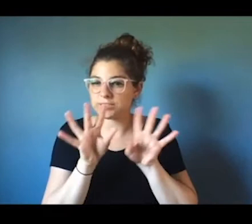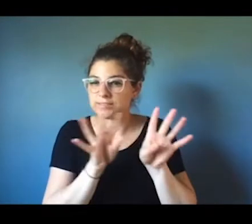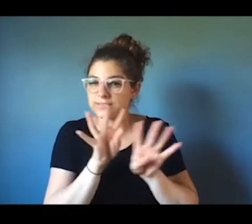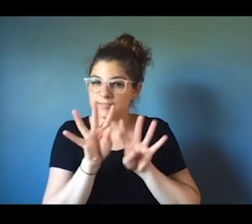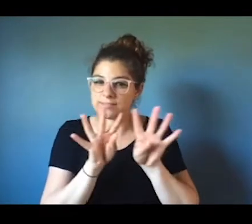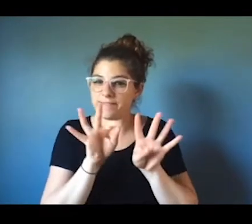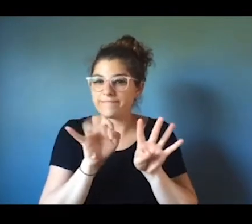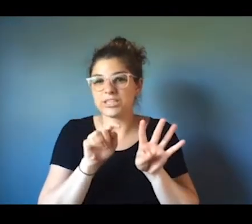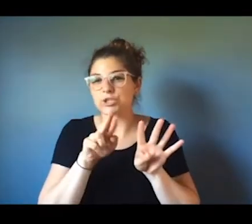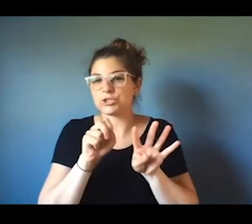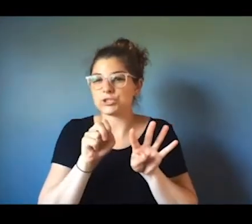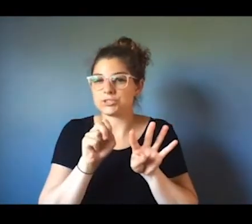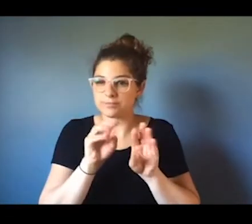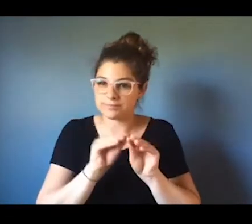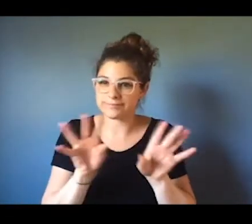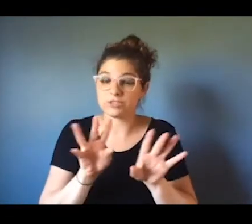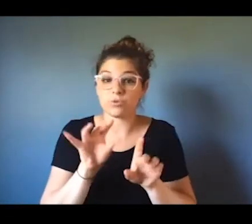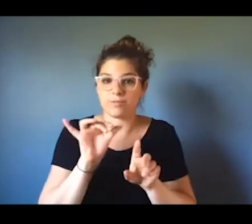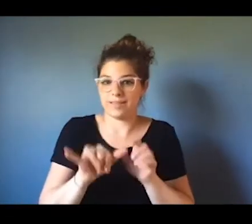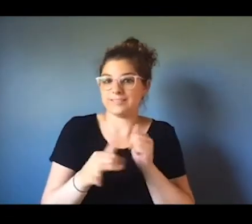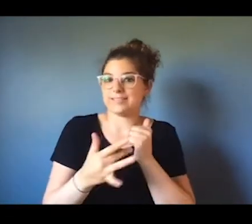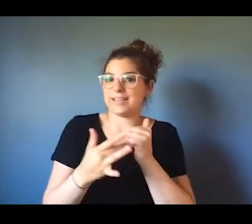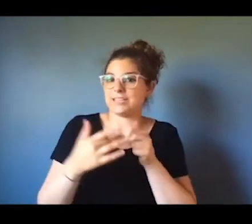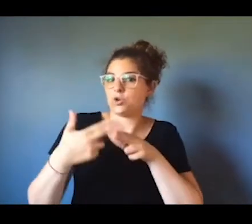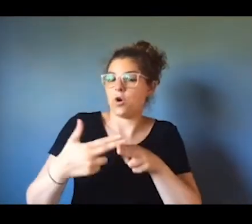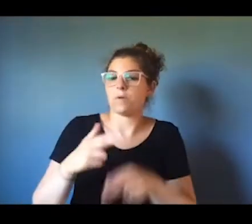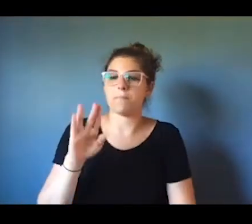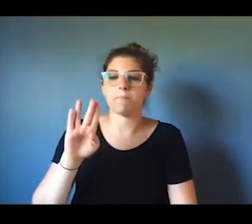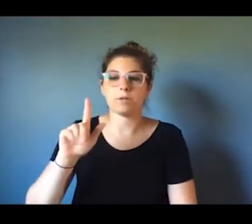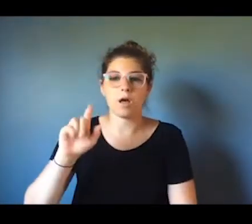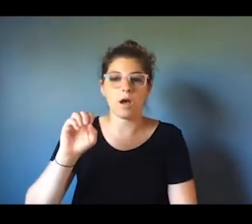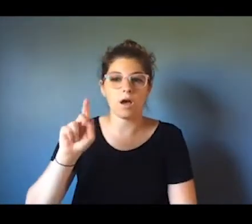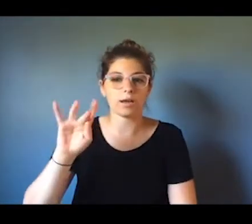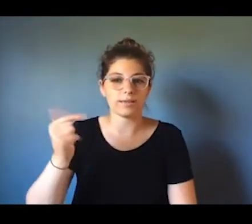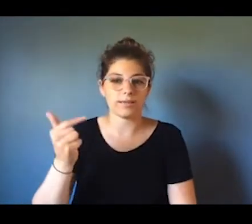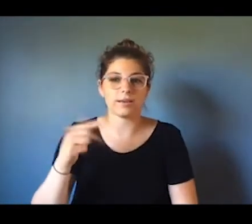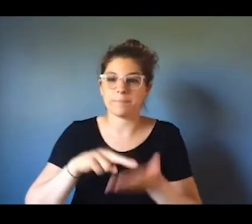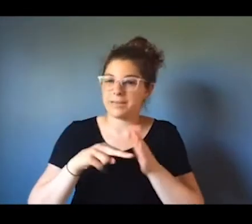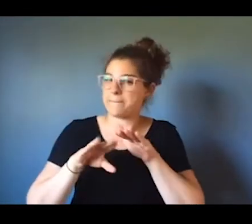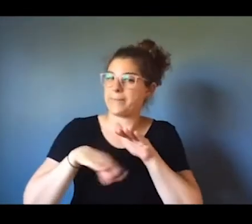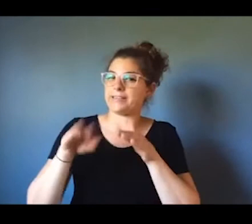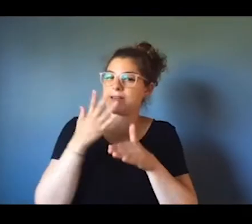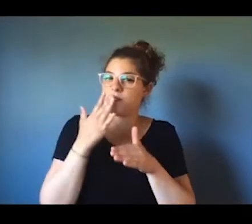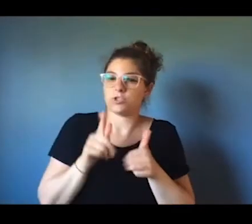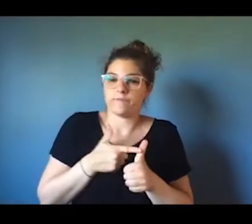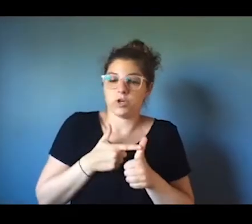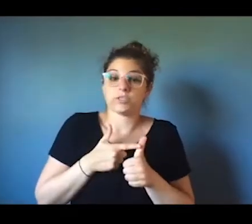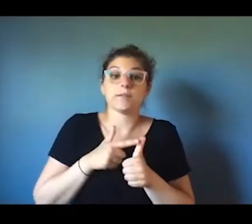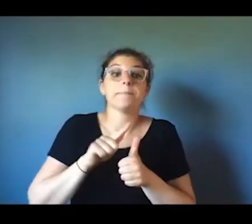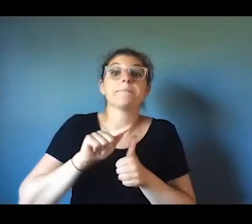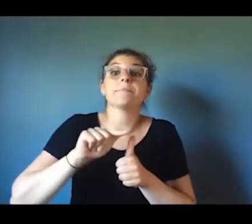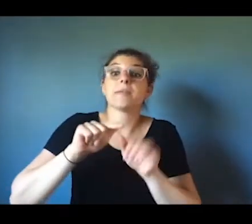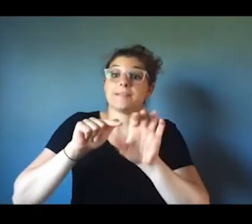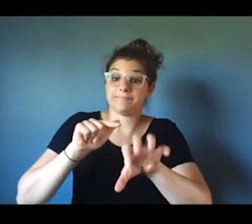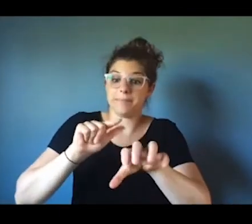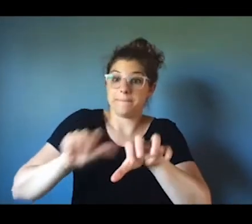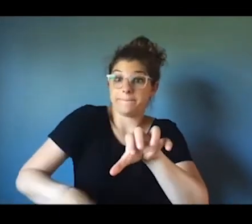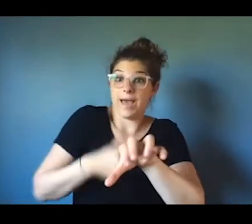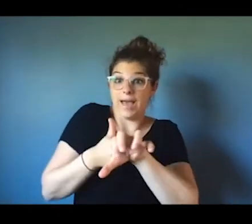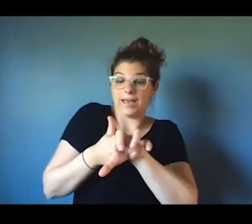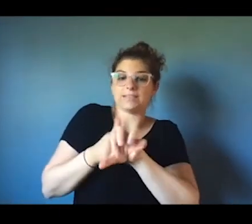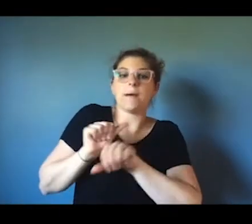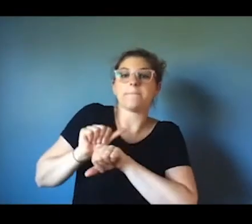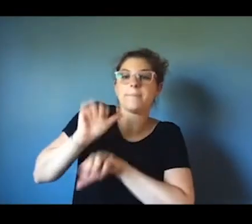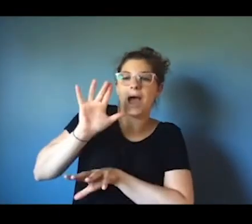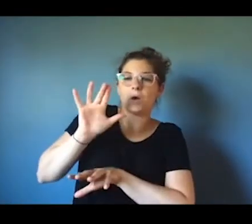that I have in there just to be able to get his feature. So that's a technique called blocking out, where you're just putting in basic colors. Behind him